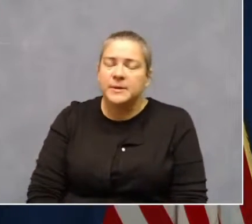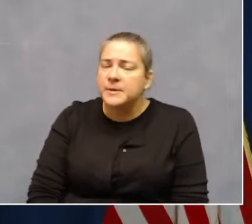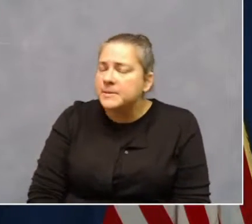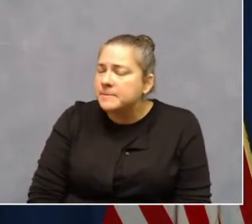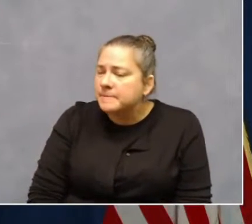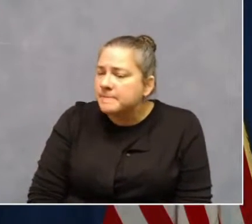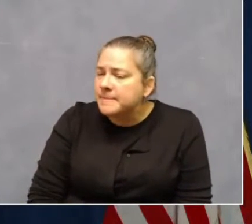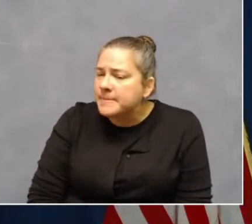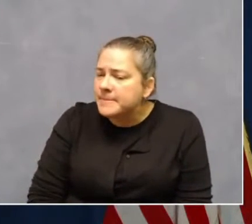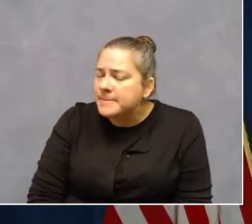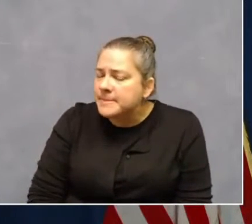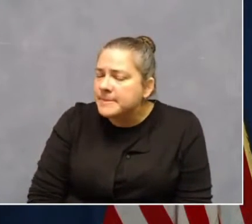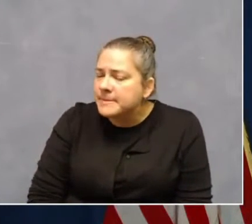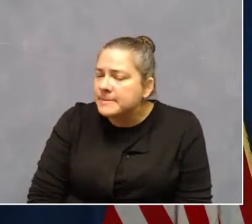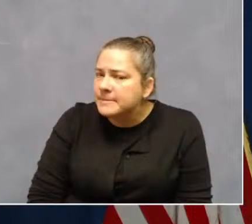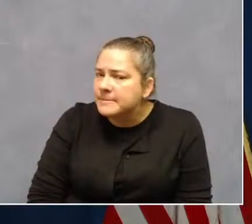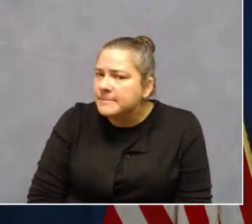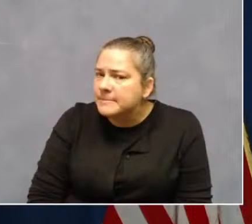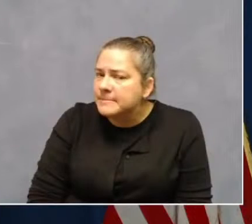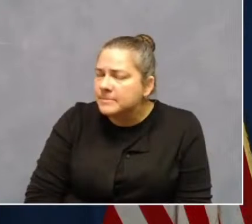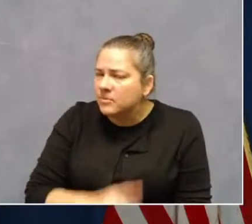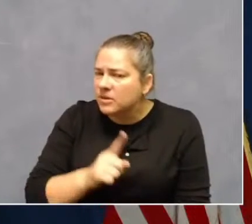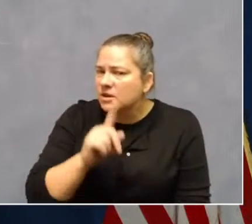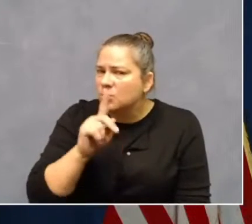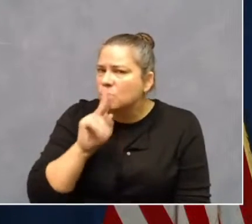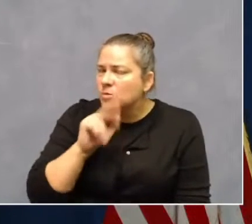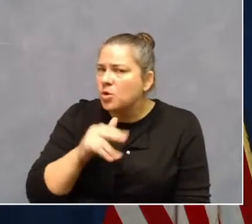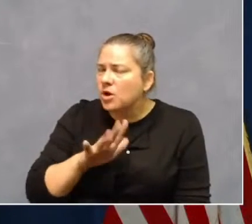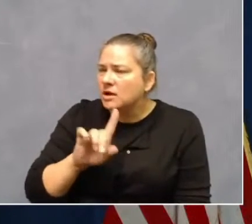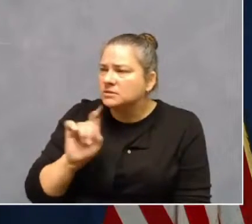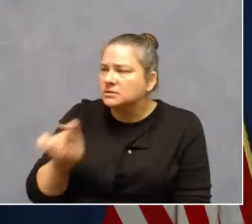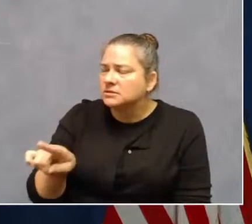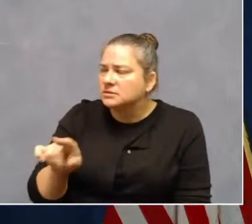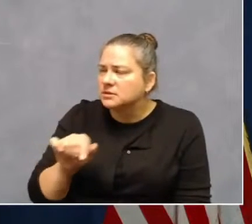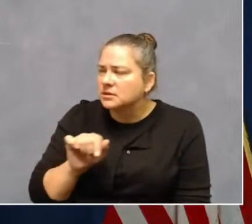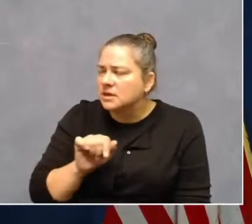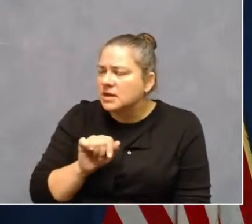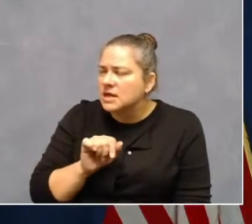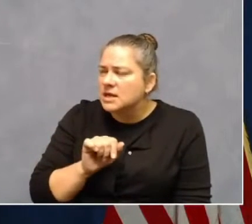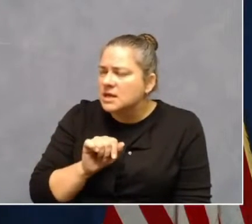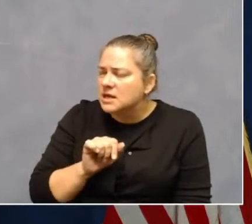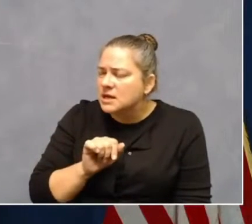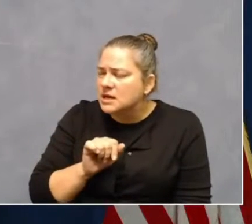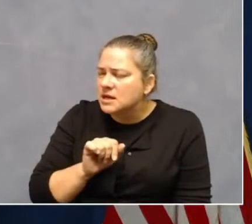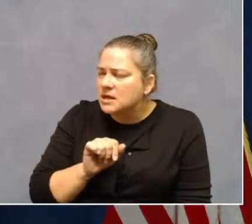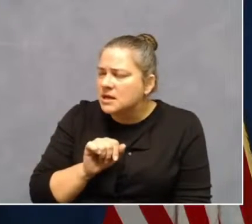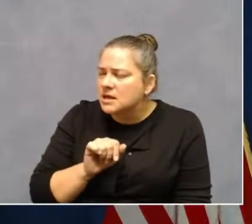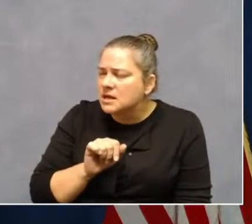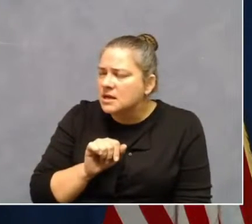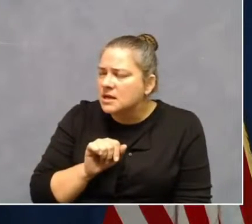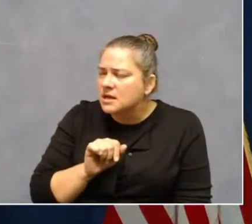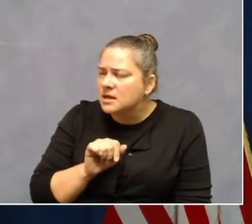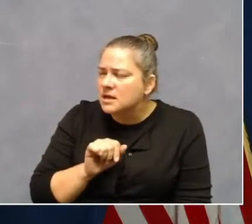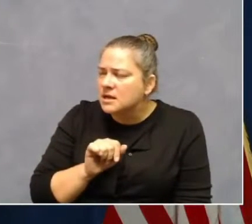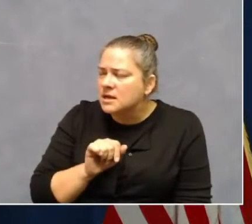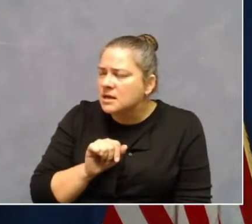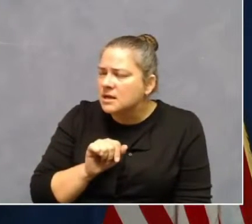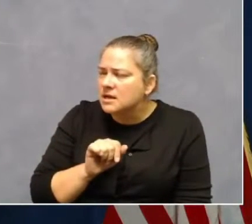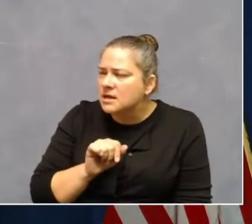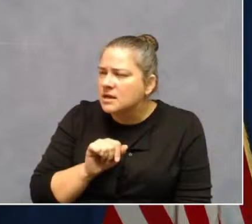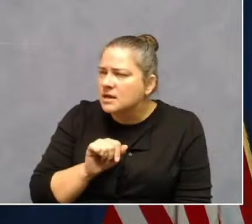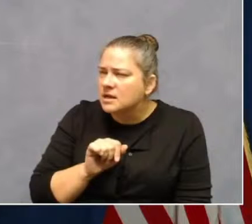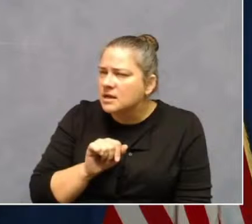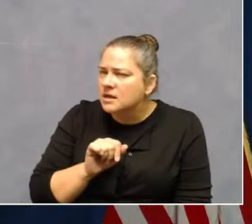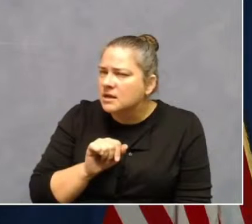about hospital capacity. I'll just tackle the same question. As far as the surge protection that the state has been kind of going